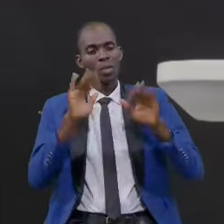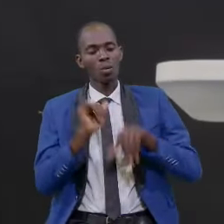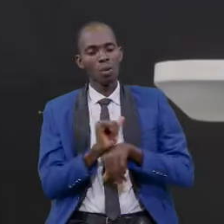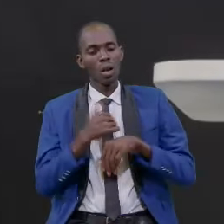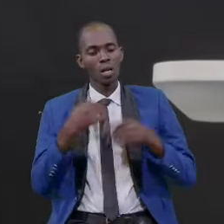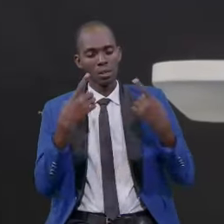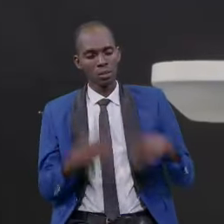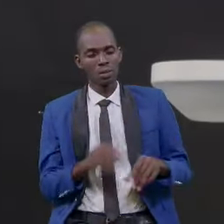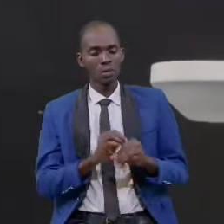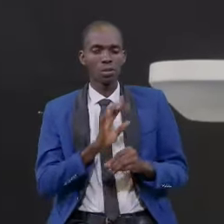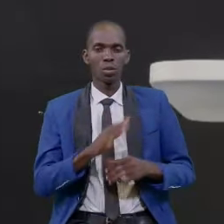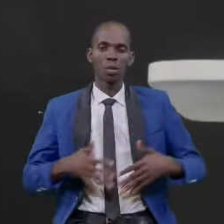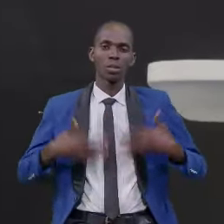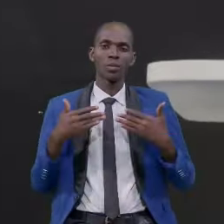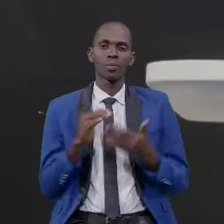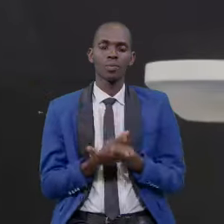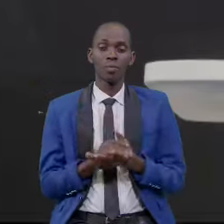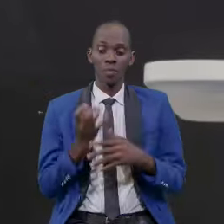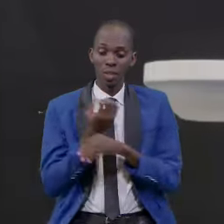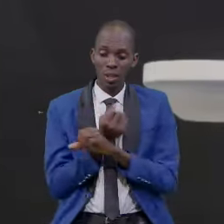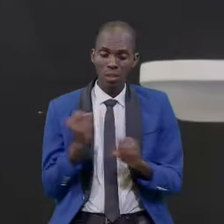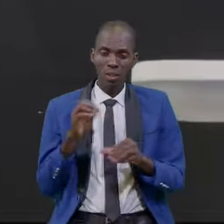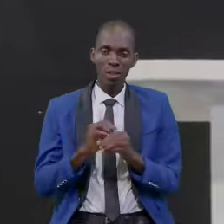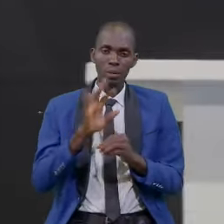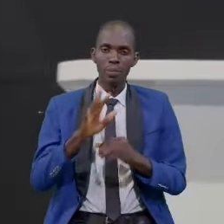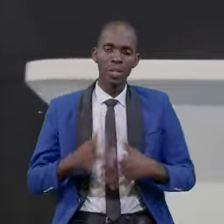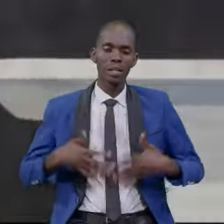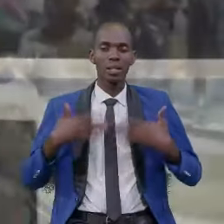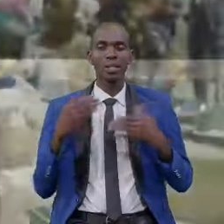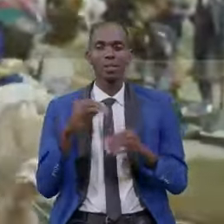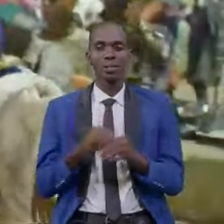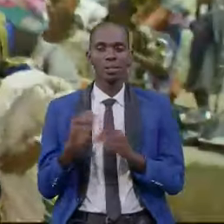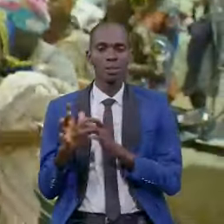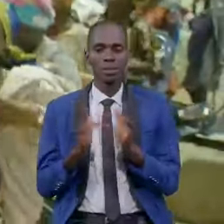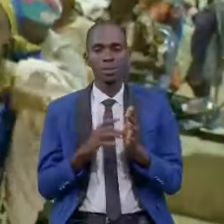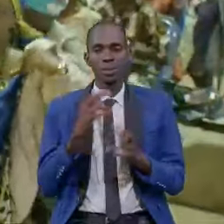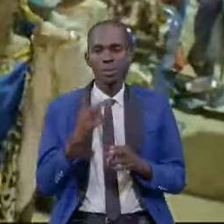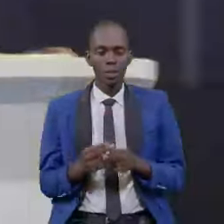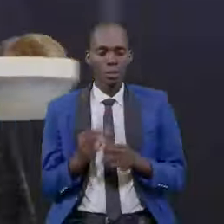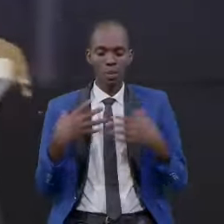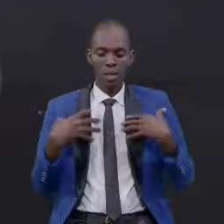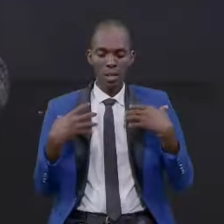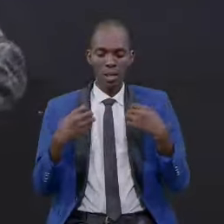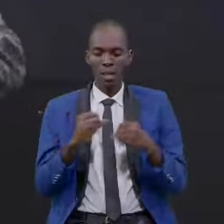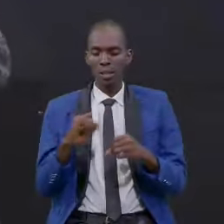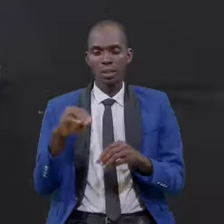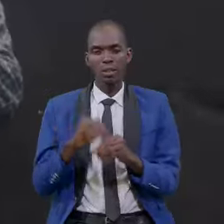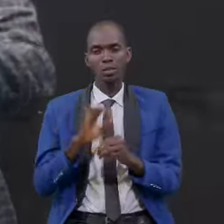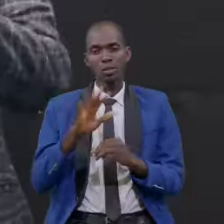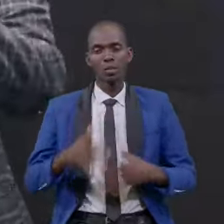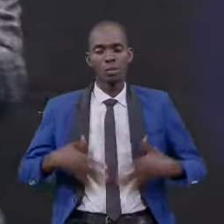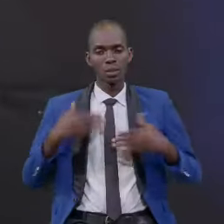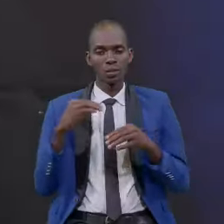life. Salvation in your life. Healing in your life. Deliverance in your